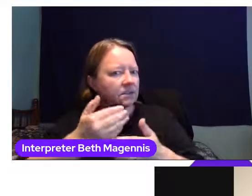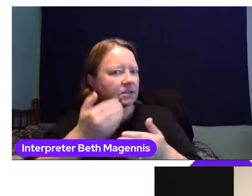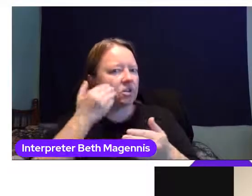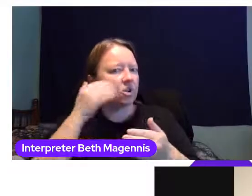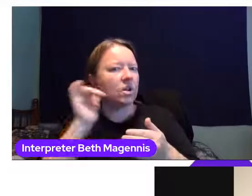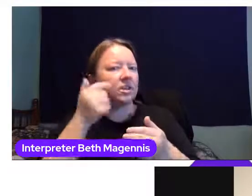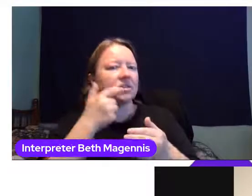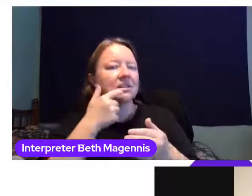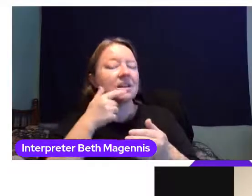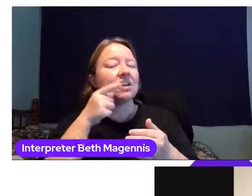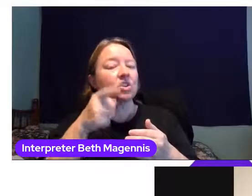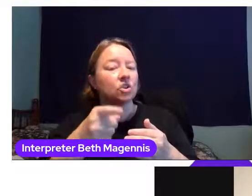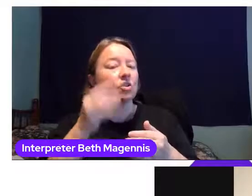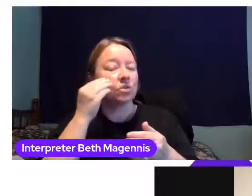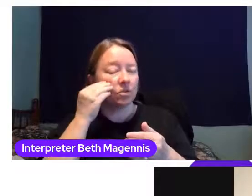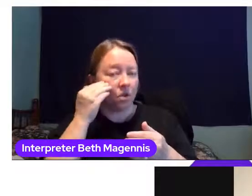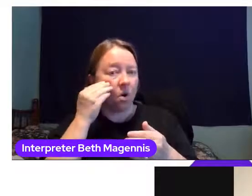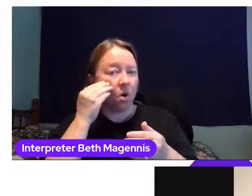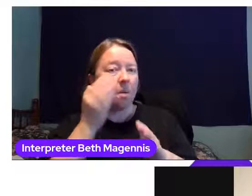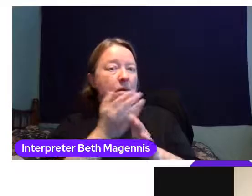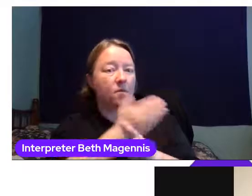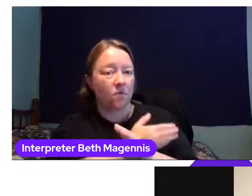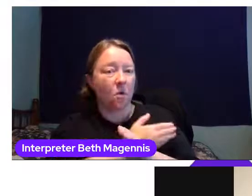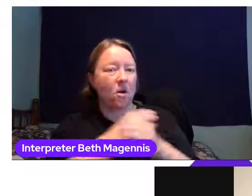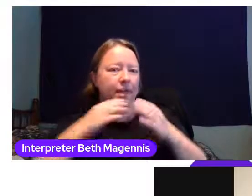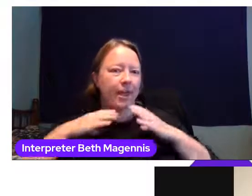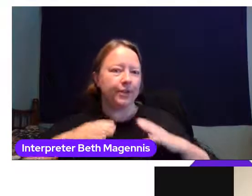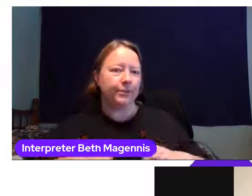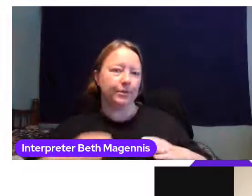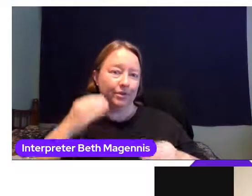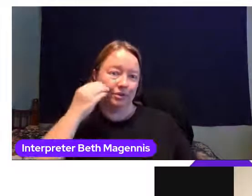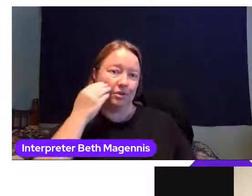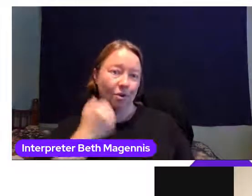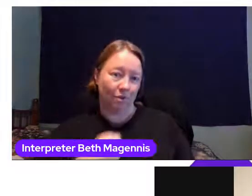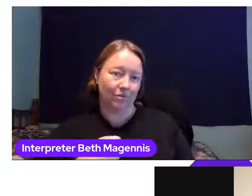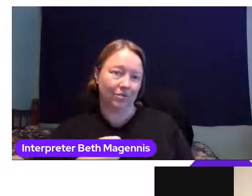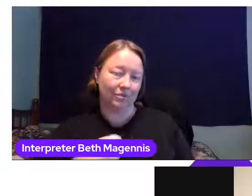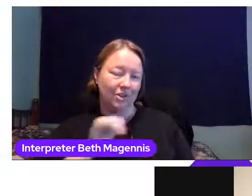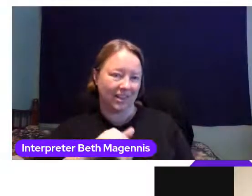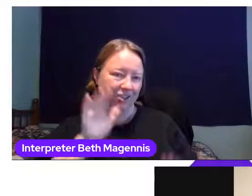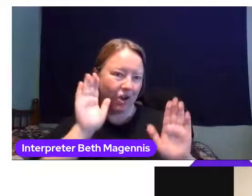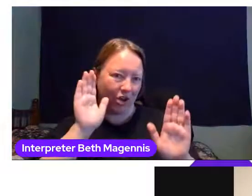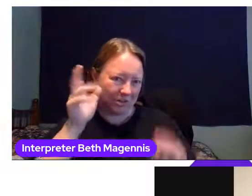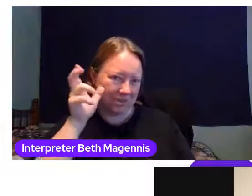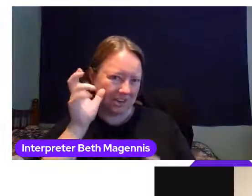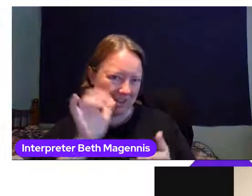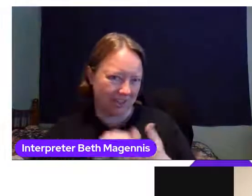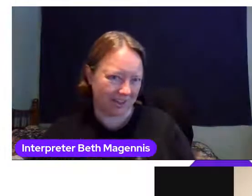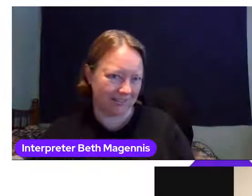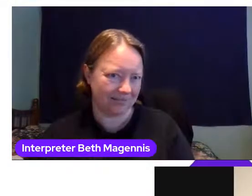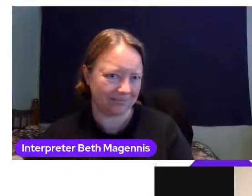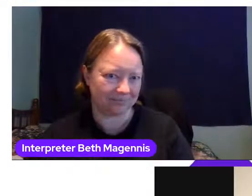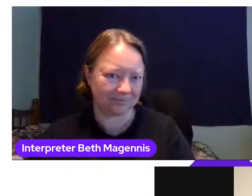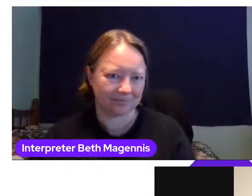you said, you're going to know it before customers know it. So that's awesome to hear.